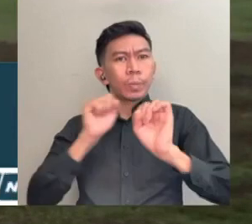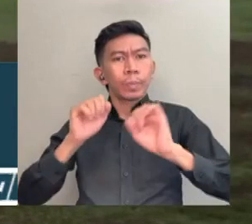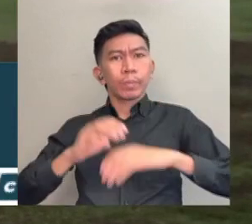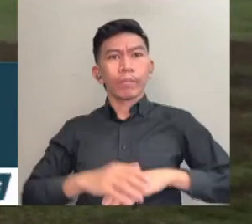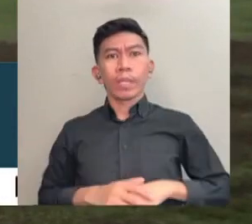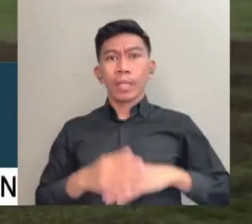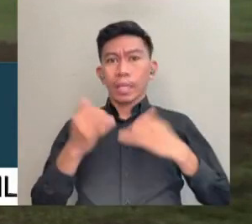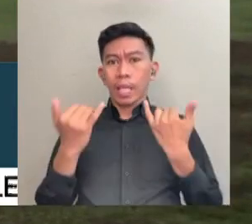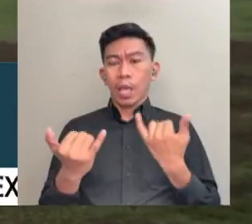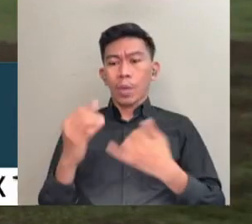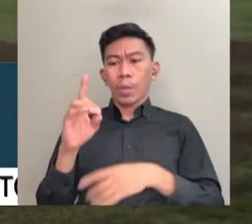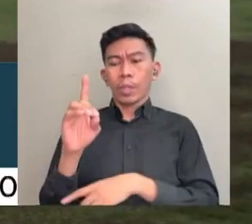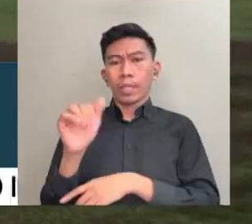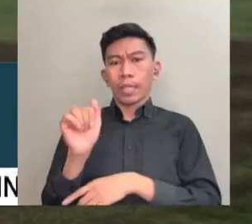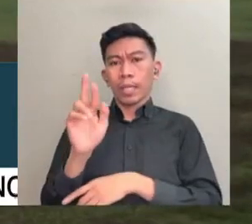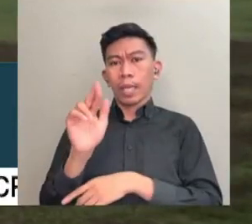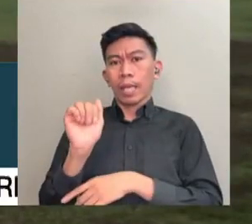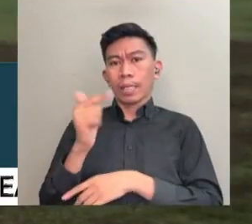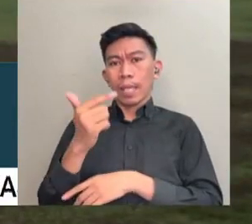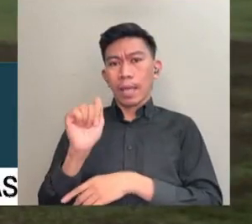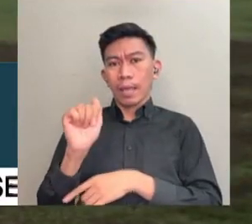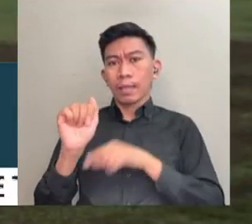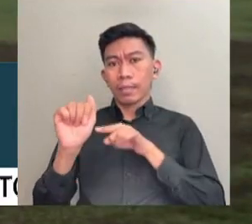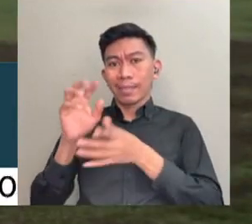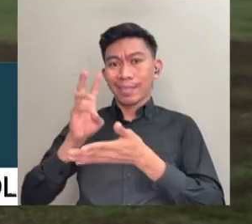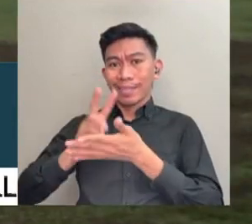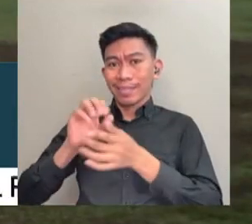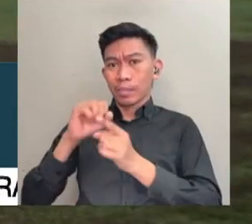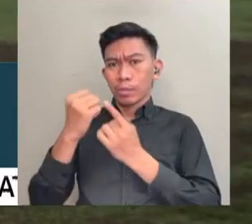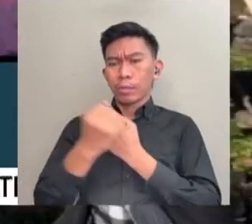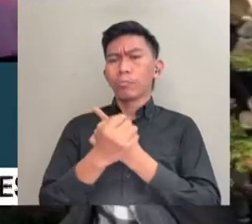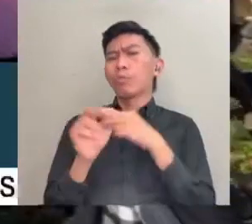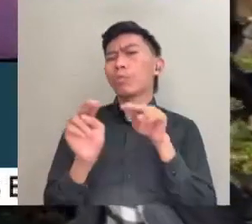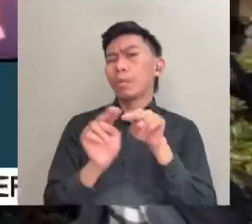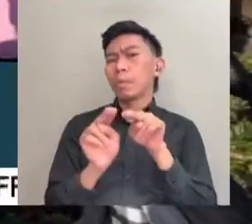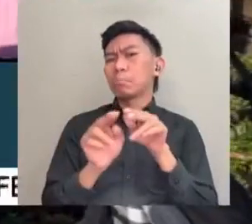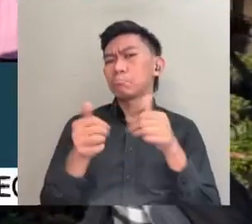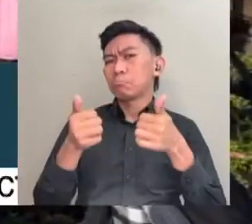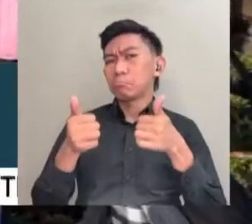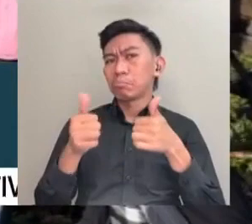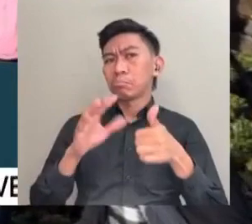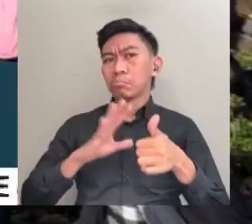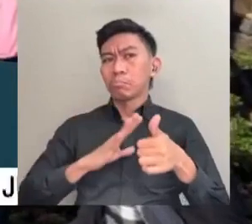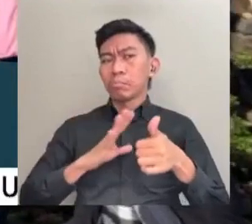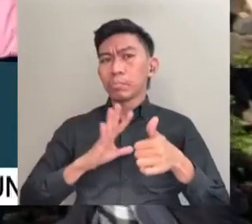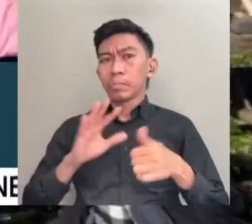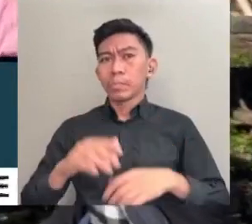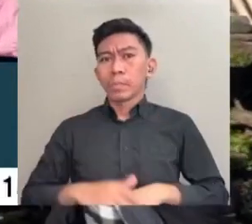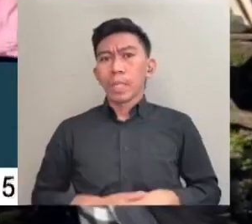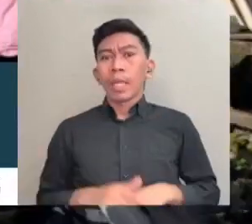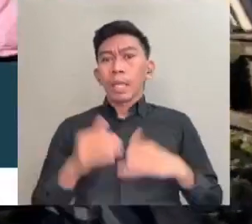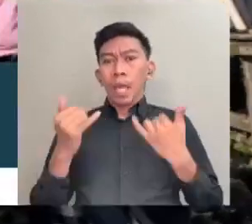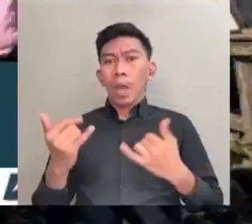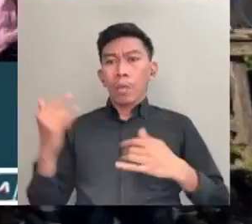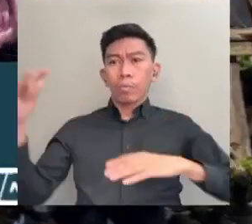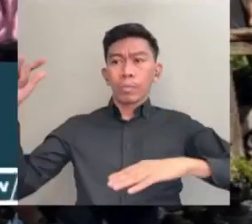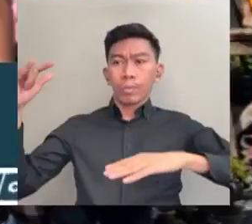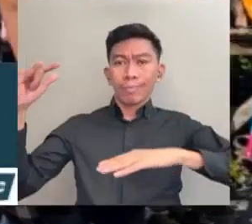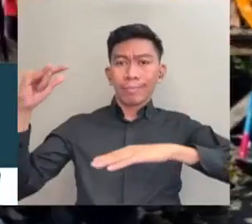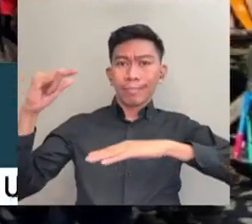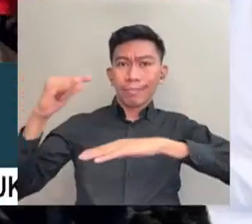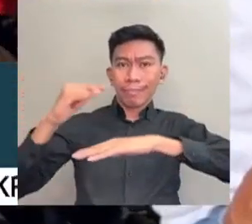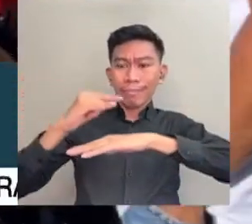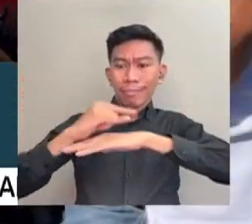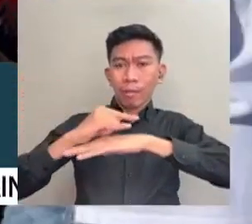operations. BIA management says it has increased its inspection on the runways to check for possible contaminants like